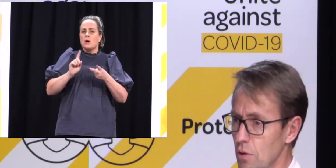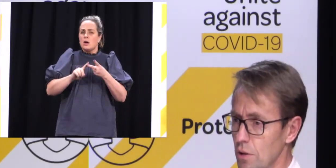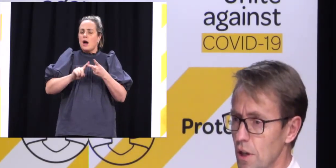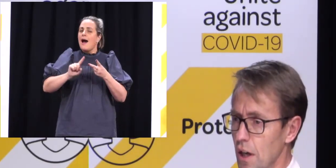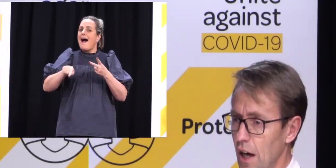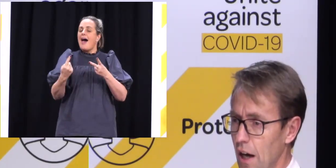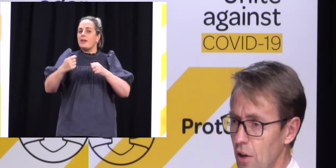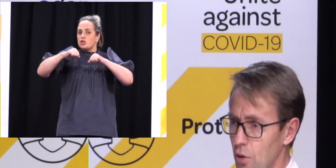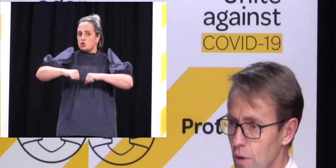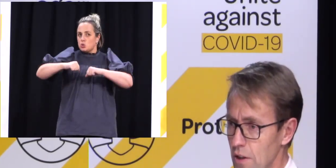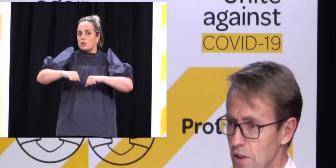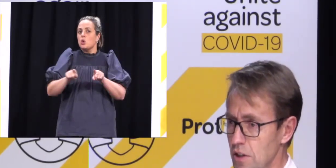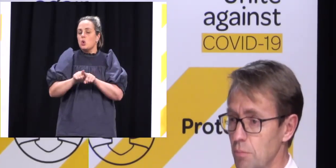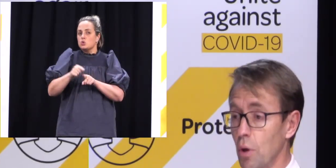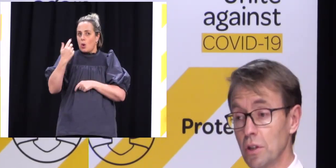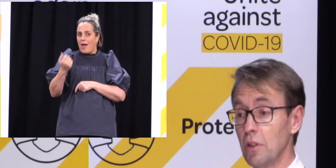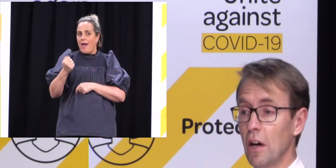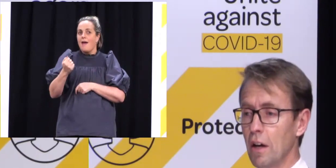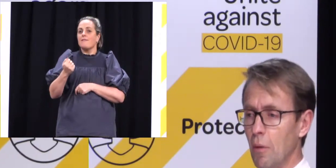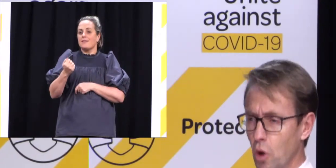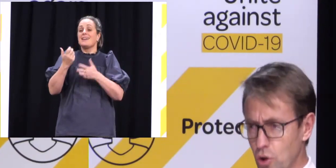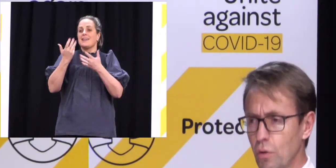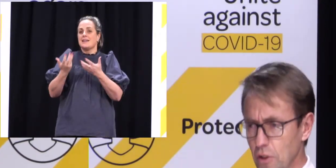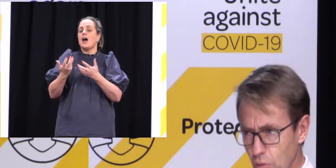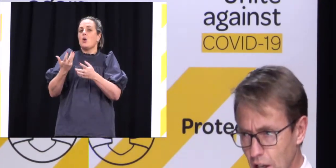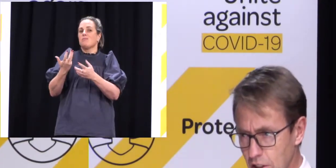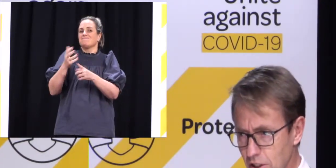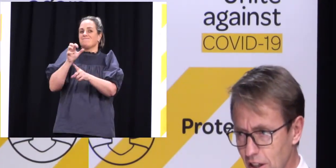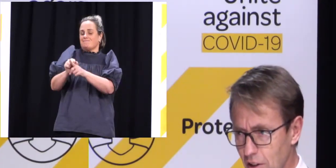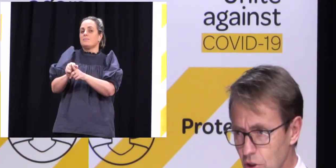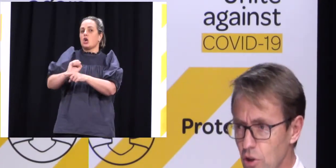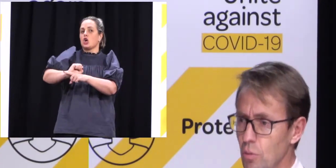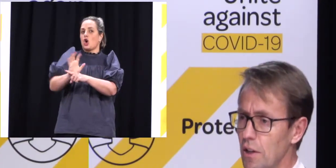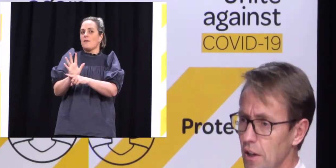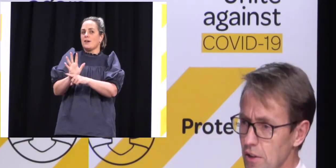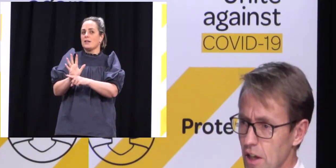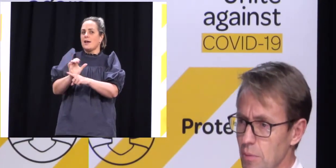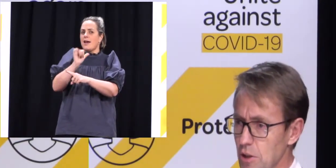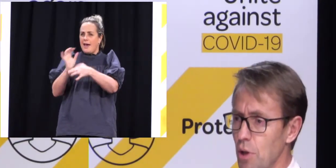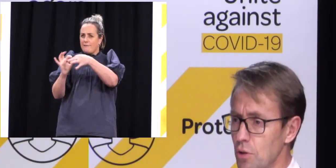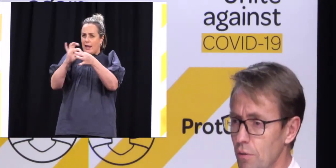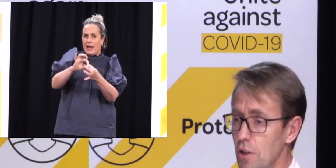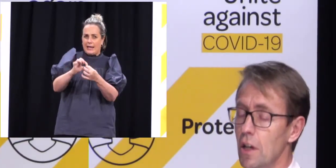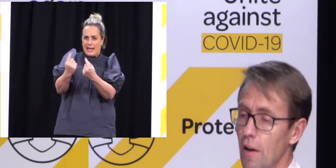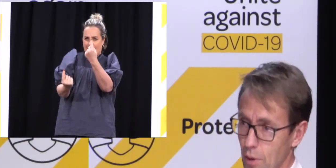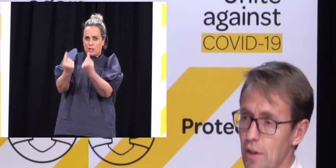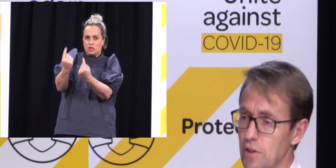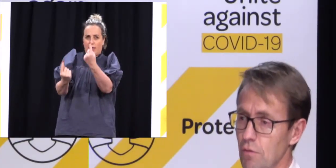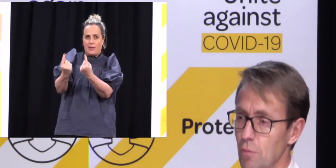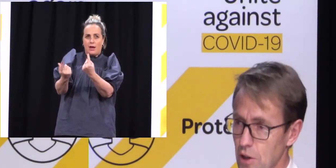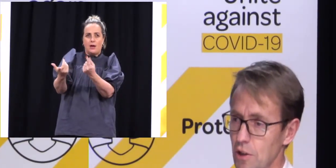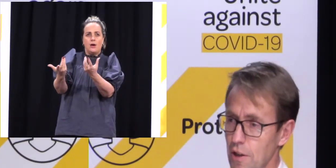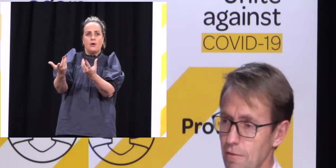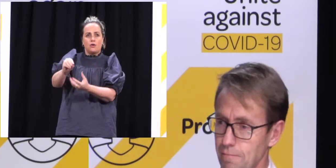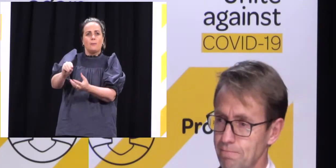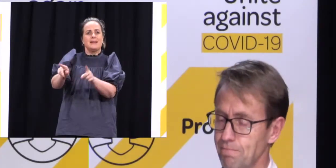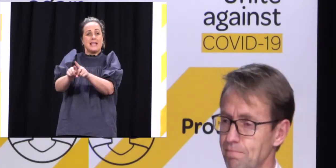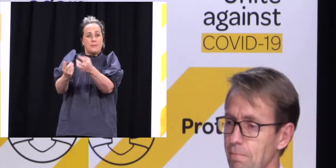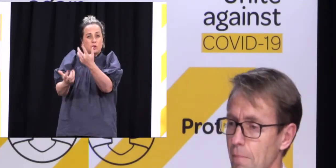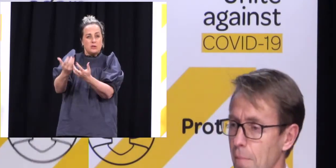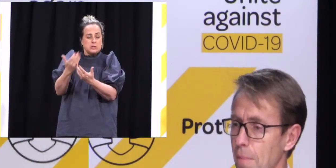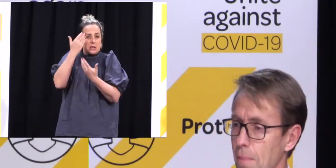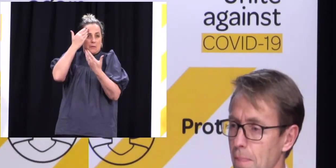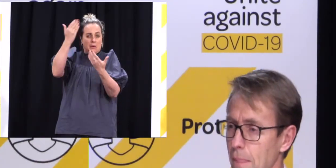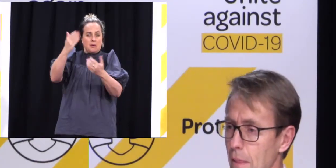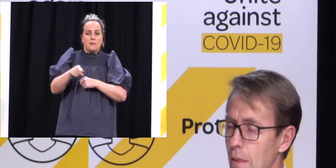Auckland student who has tested positive. Now, I'm not sure if it's related to that original one and the same exposure event, but that's the information I have. It appears